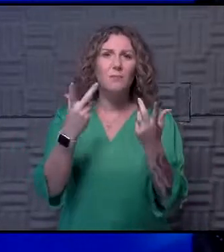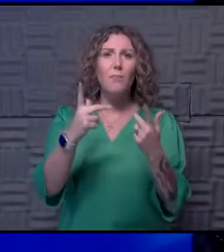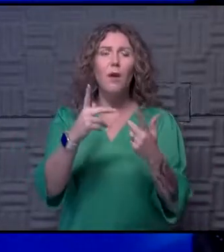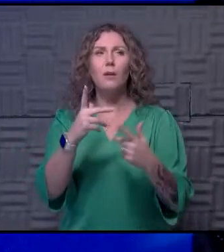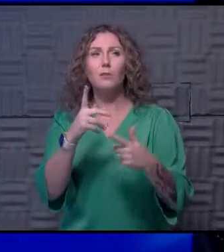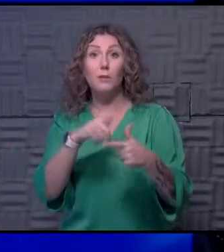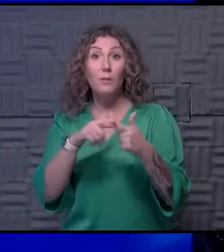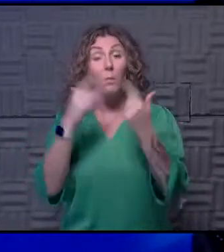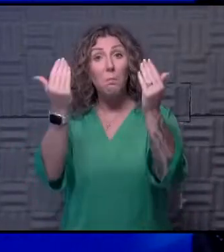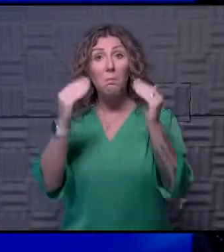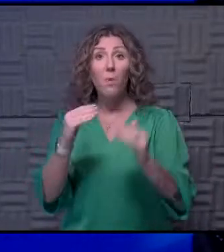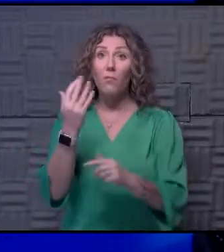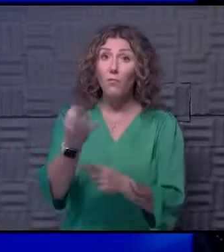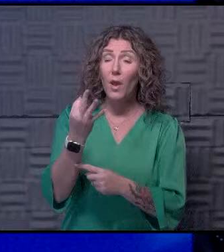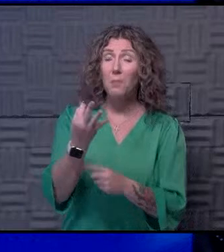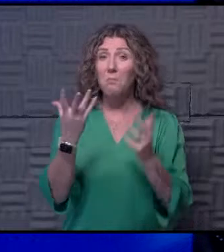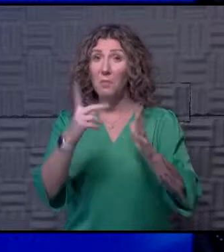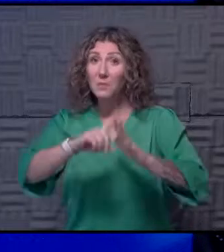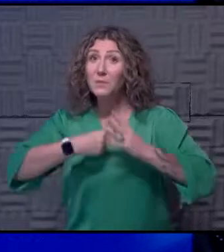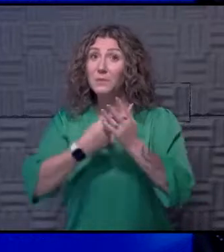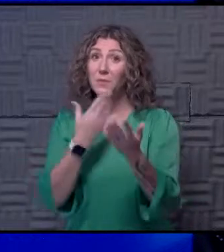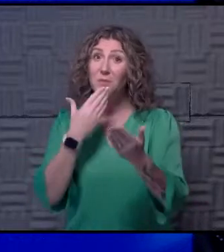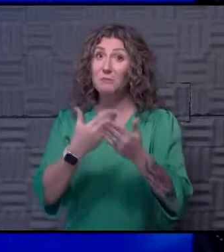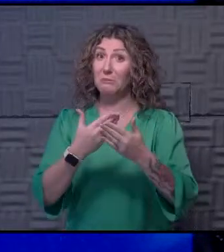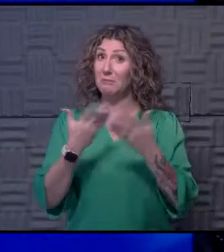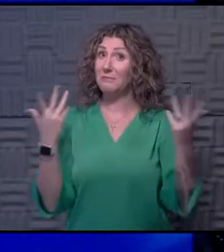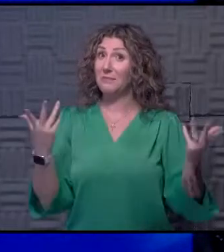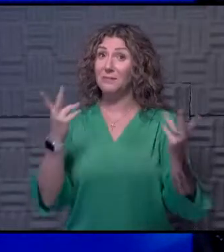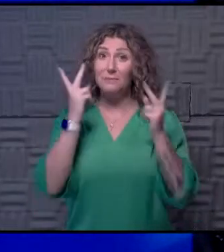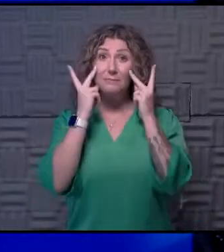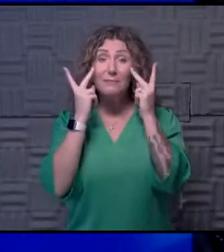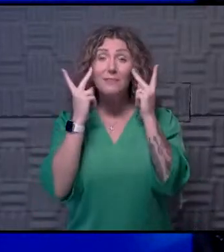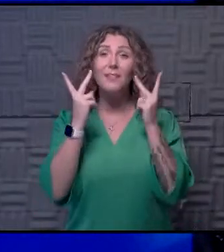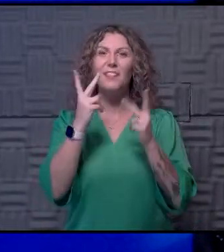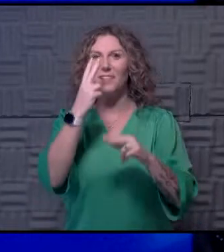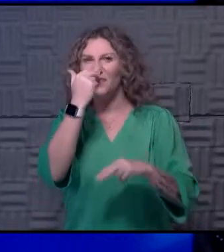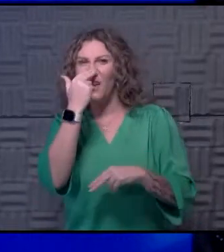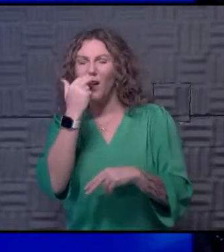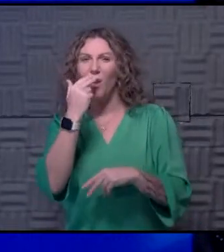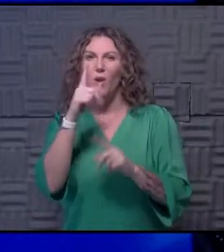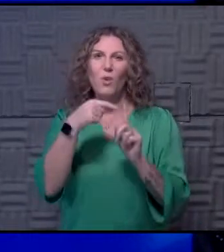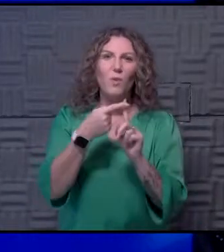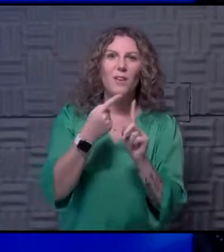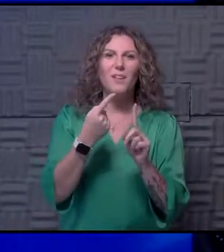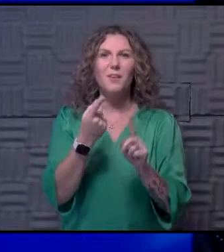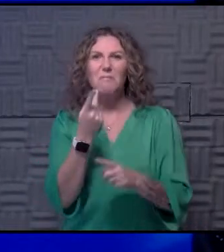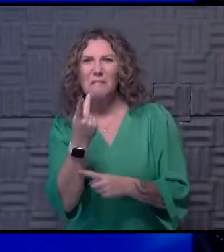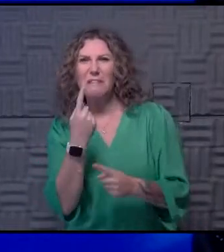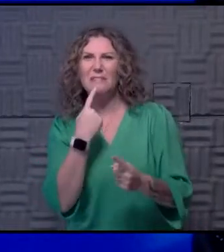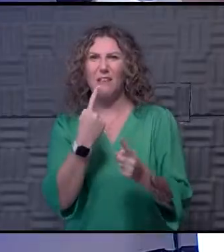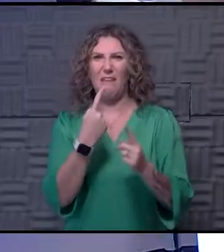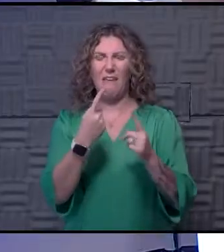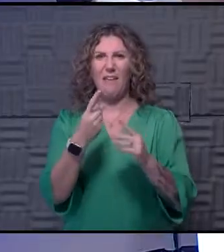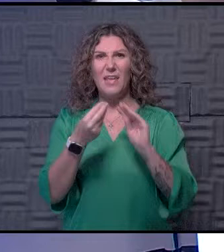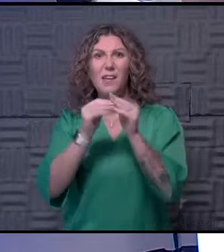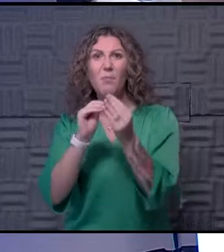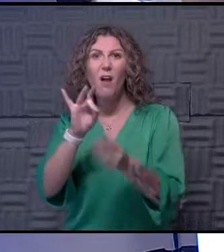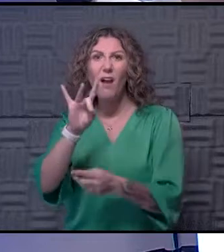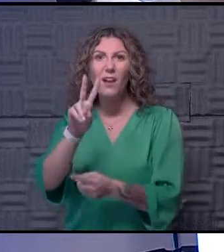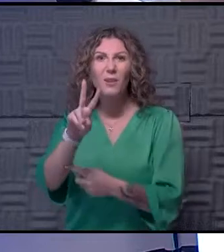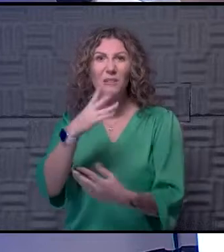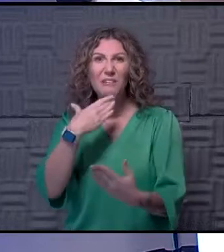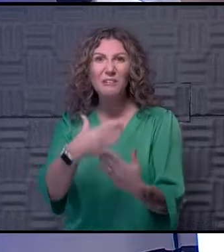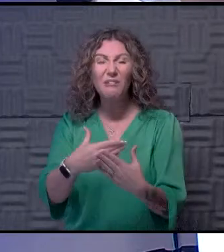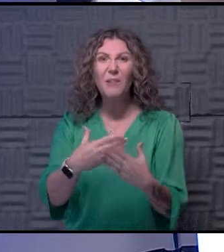Friday. So maybe that's a start of a good thing. We'll see. You know, it's funny when you and I are calling 82 a good number. I know. I mean, I remember when we were